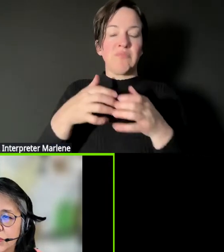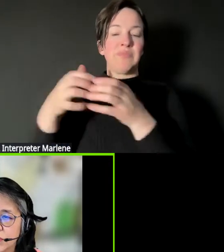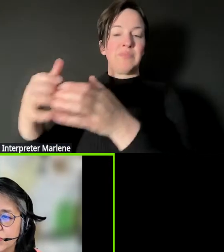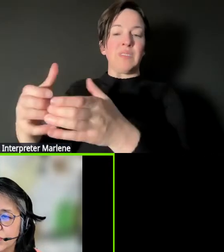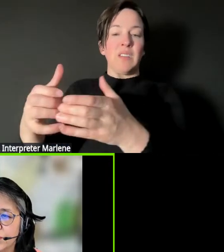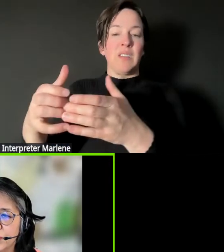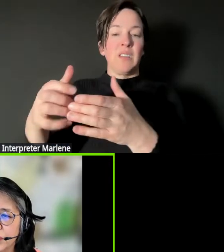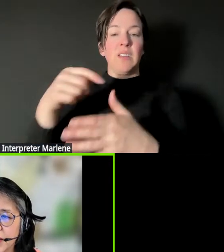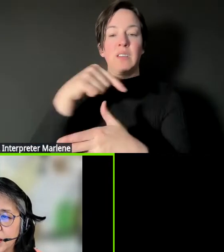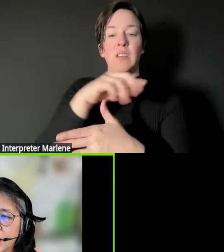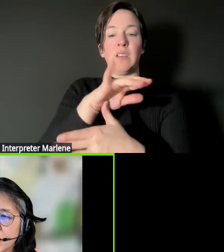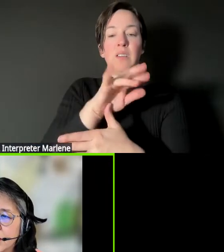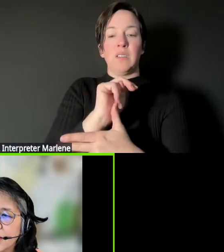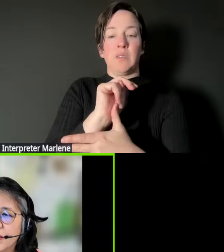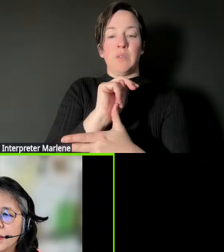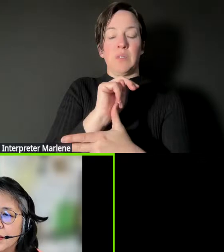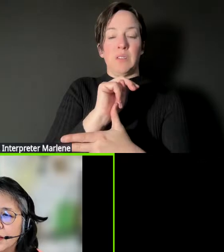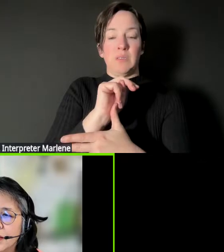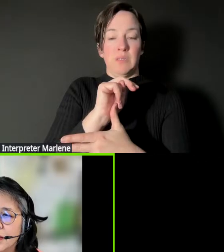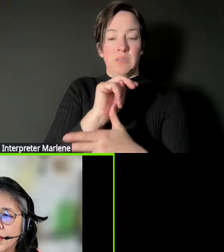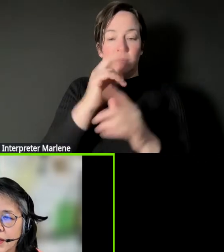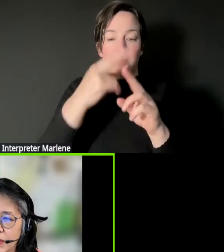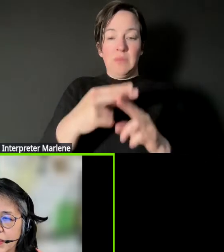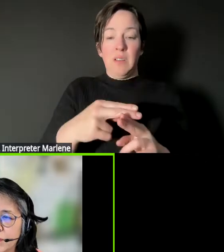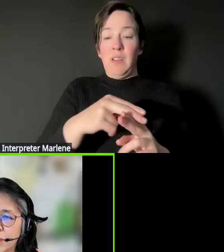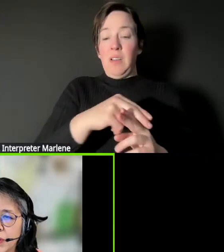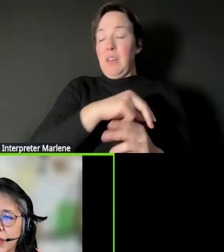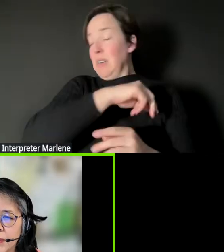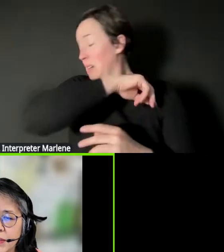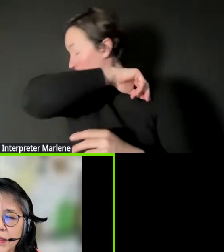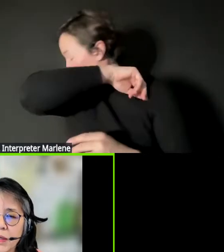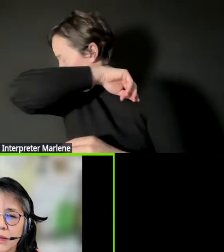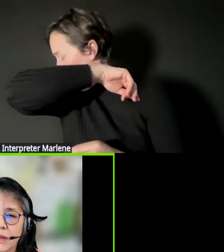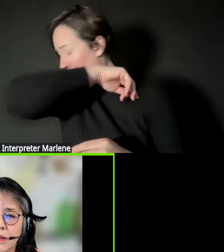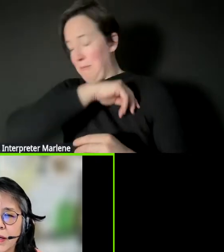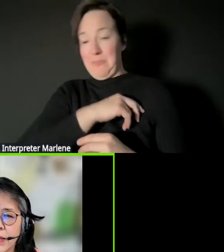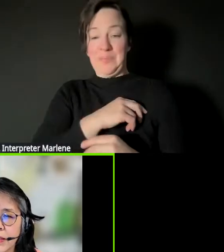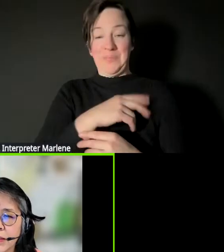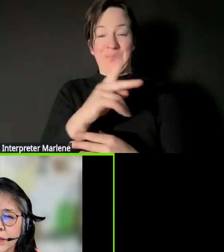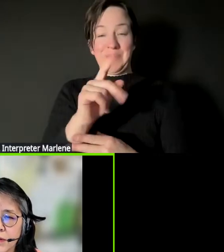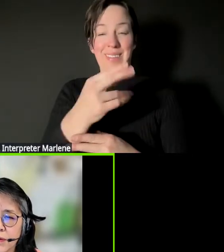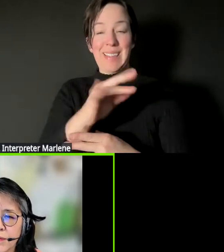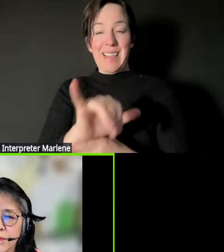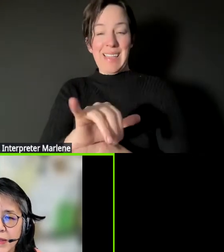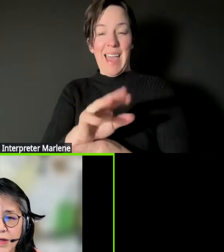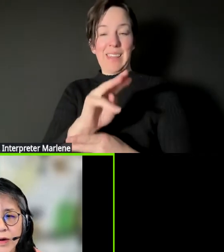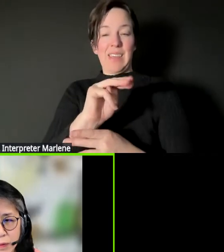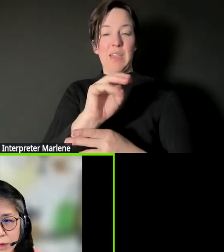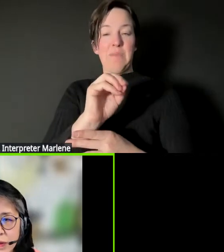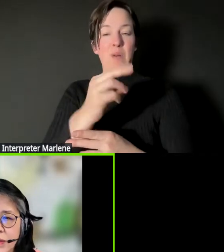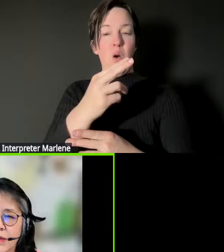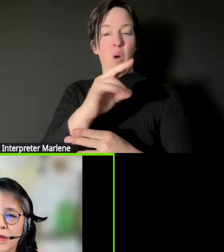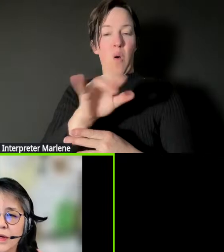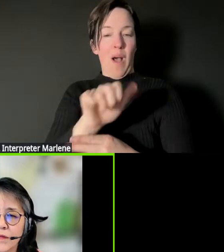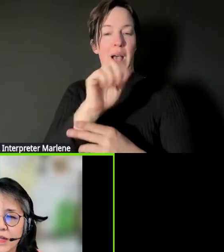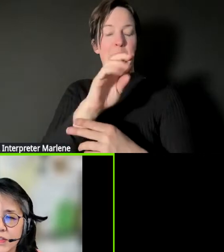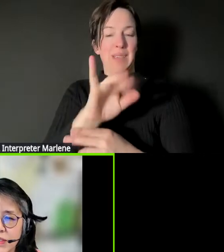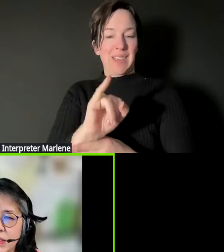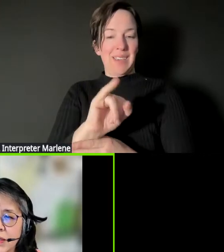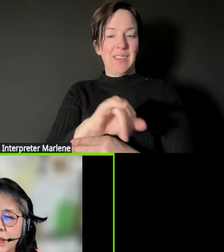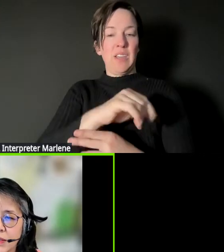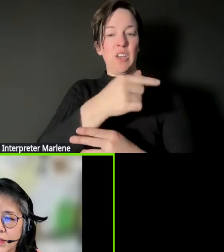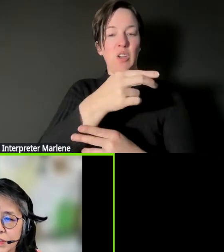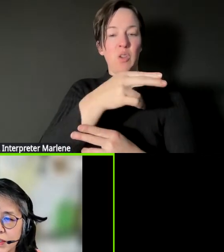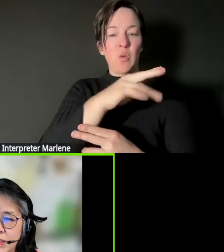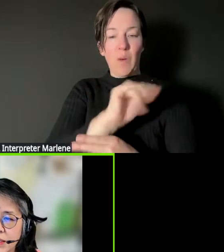Samijan Spudel, Kathy Mohabi, Hein Min Ho,